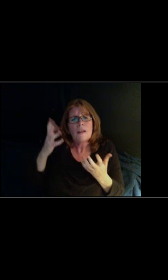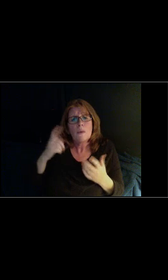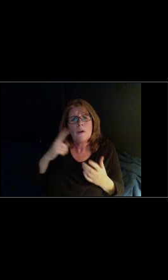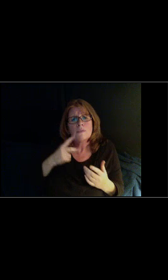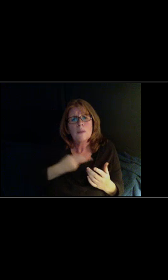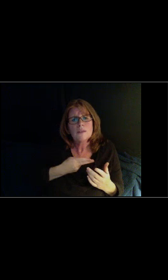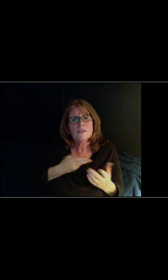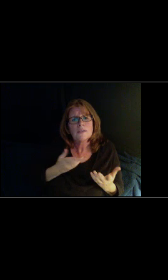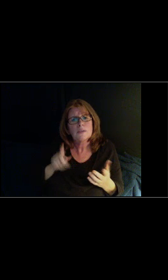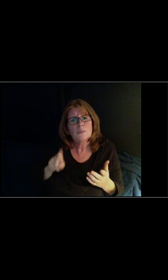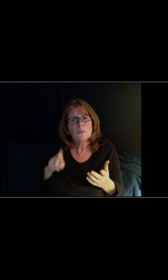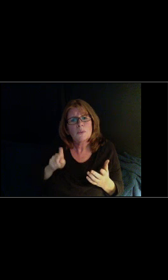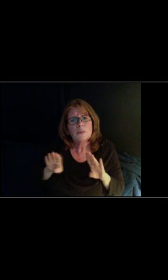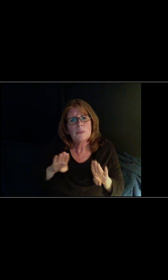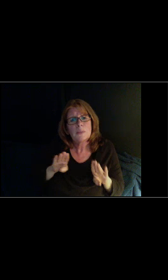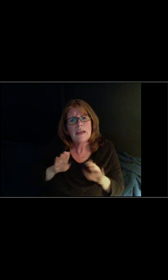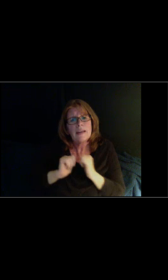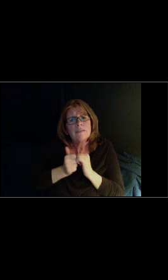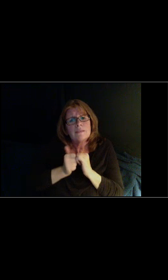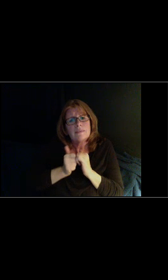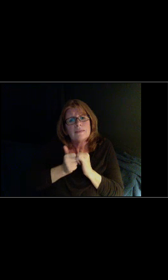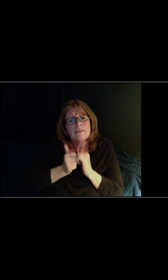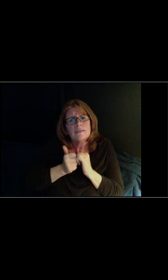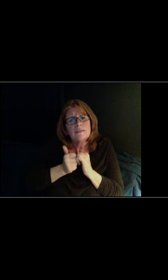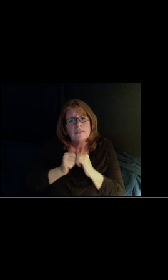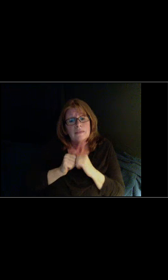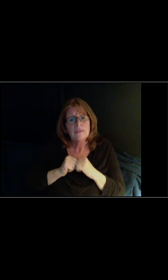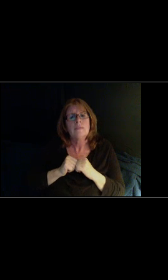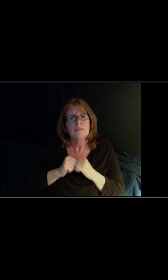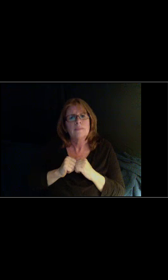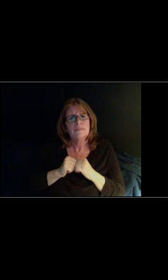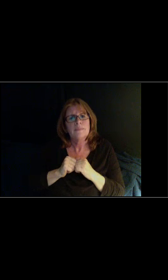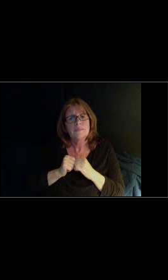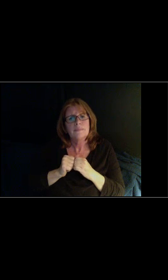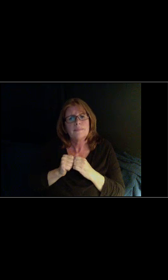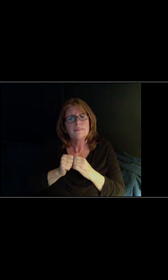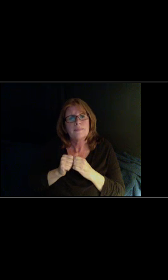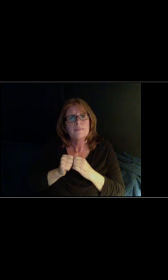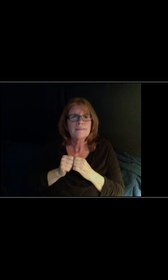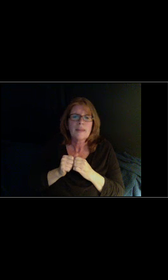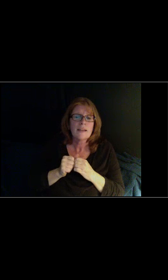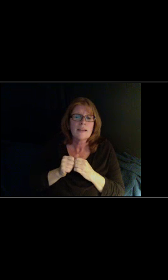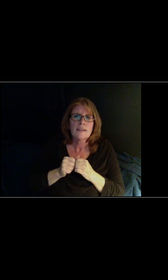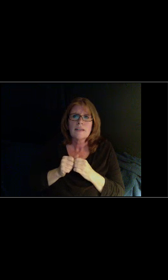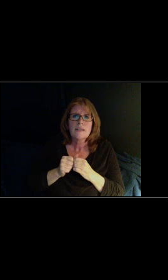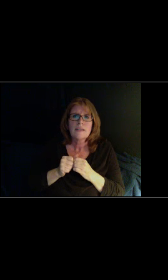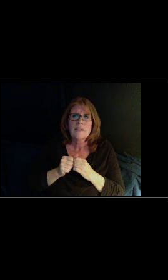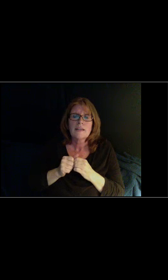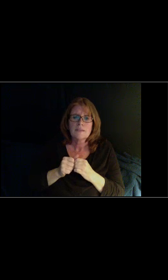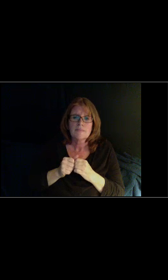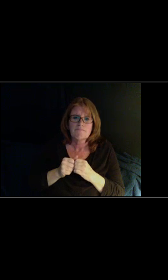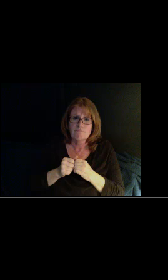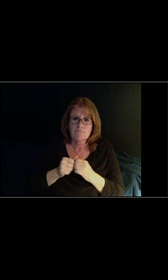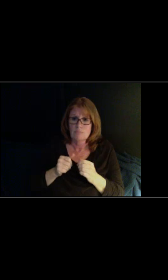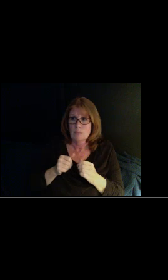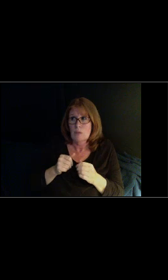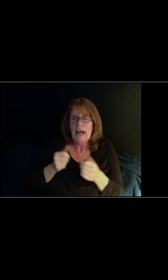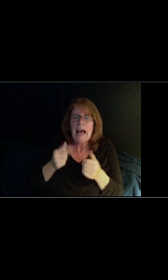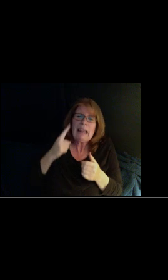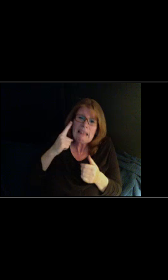So what are we really trying to say with these different metaphors that have been thrown at us over the years?